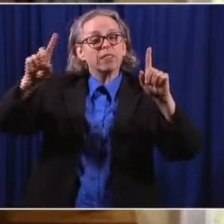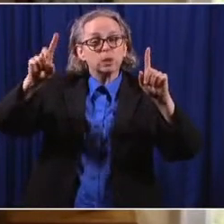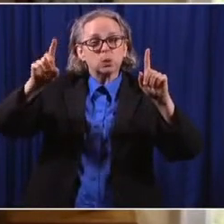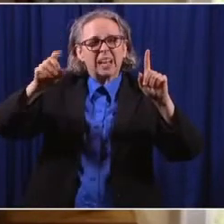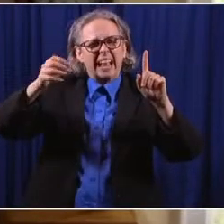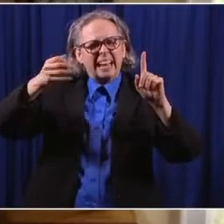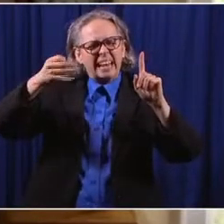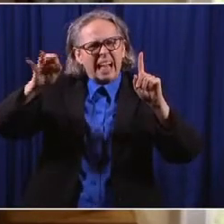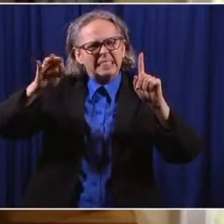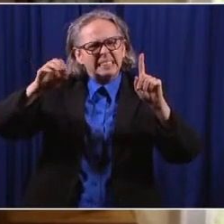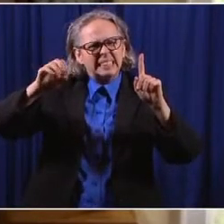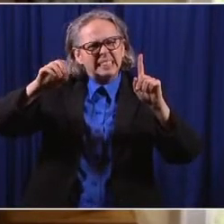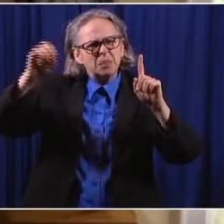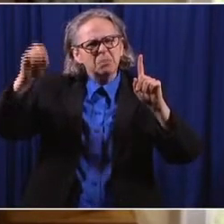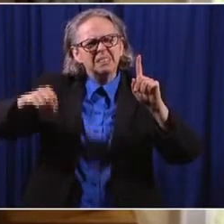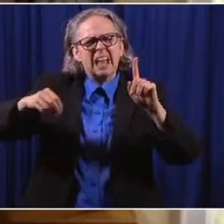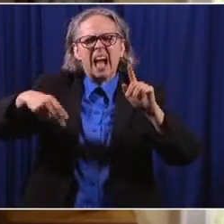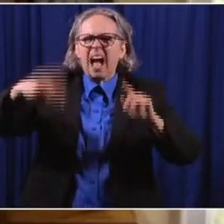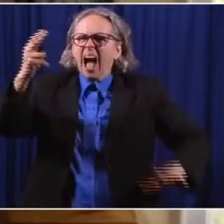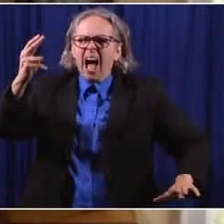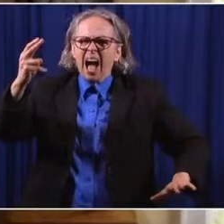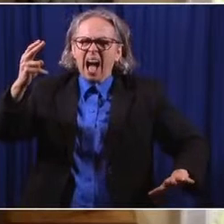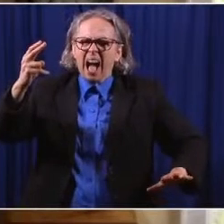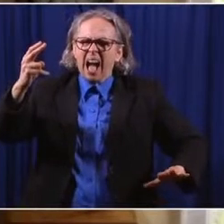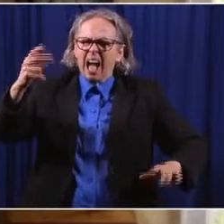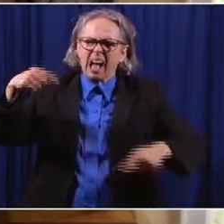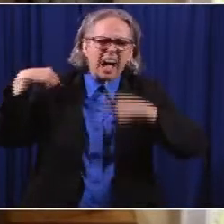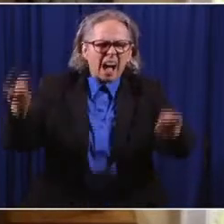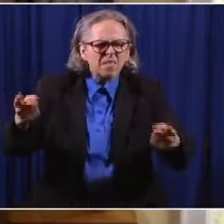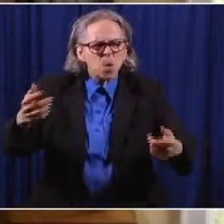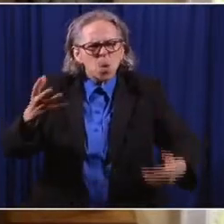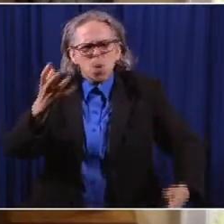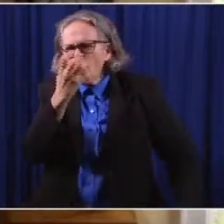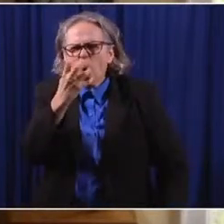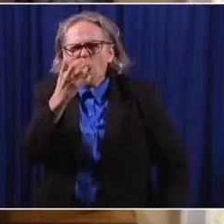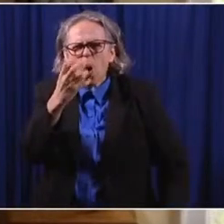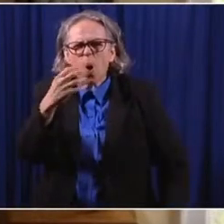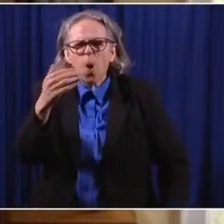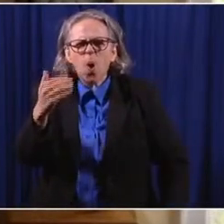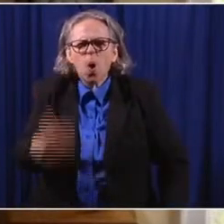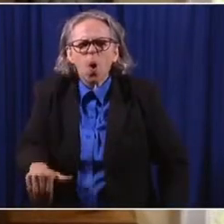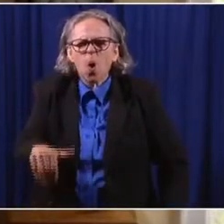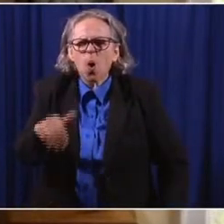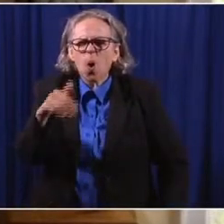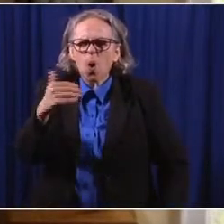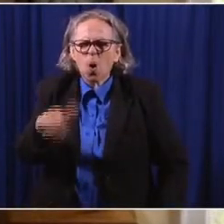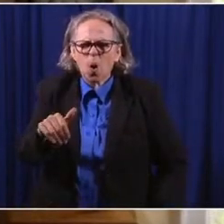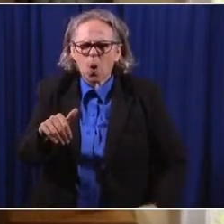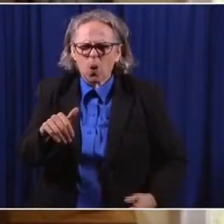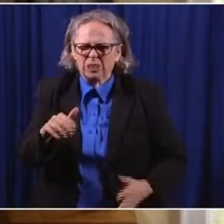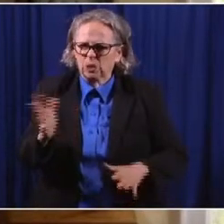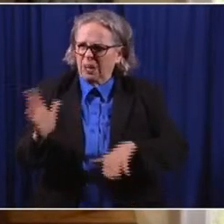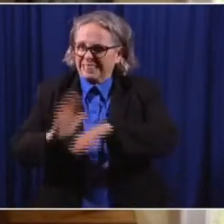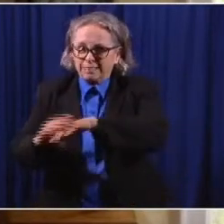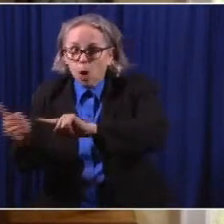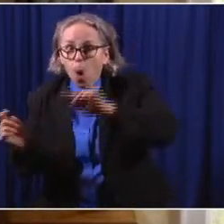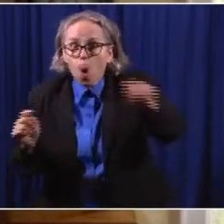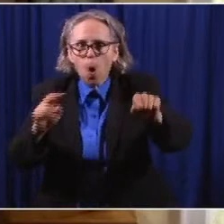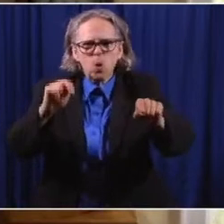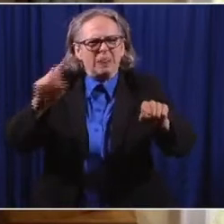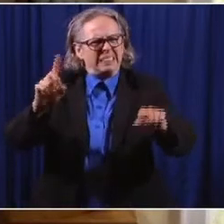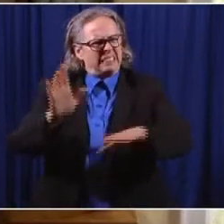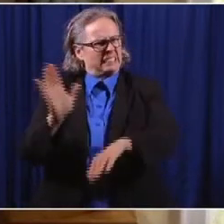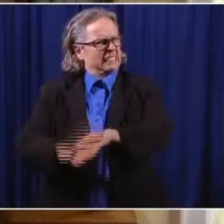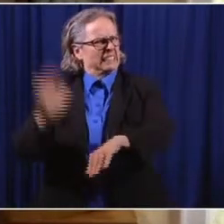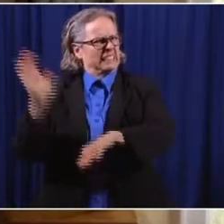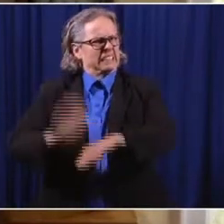positivity. So the advisory is for leisure and business travel. We ask that it be followed by Ohioans and